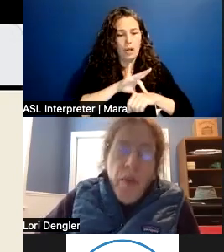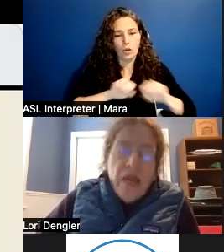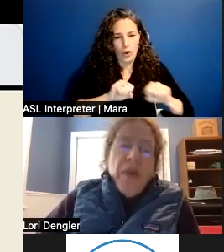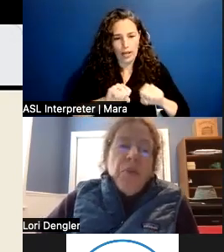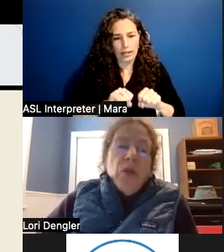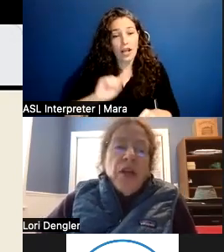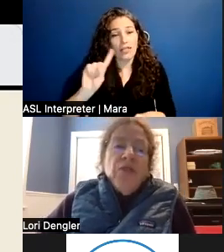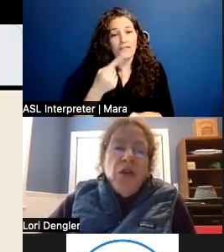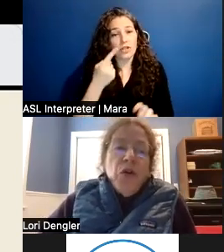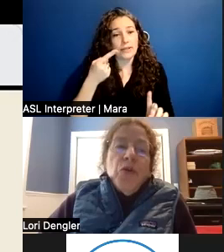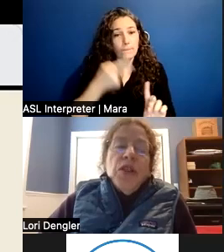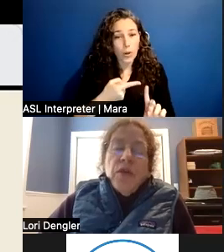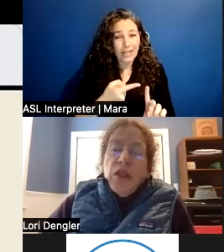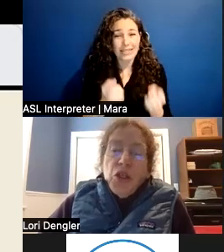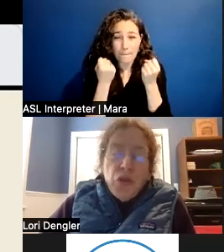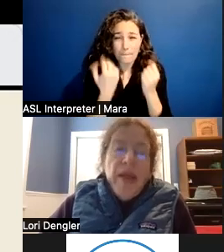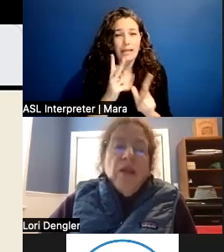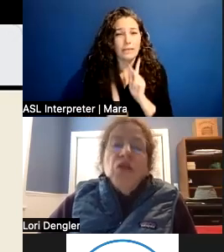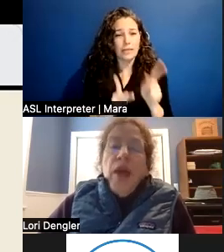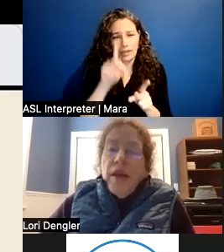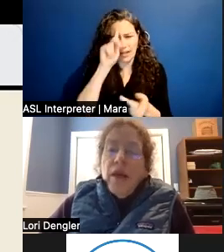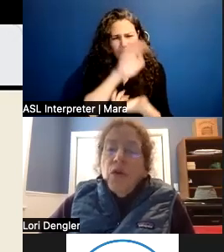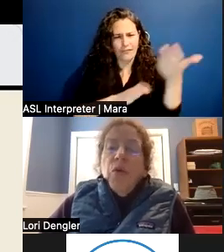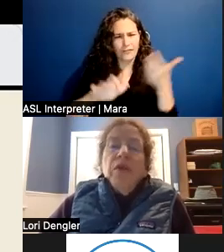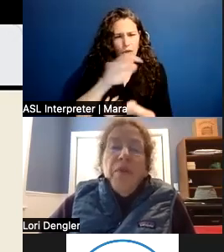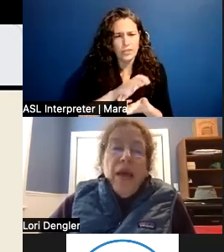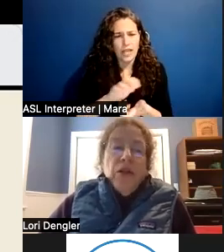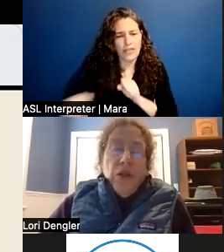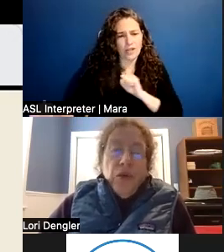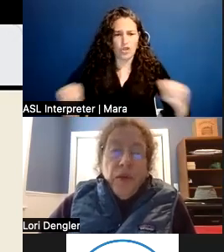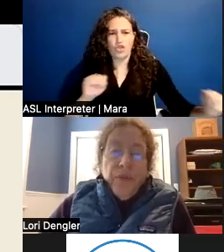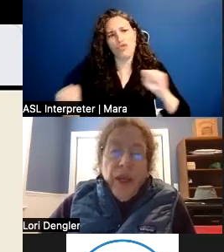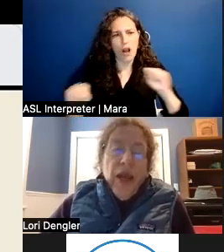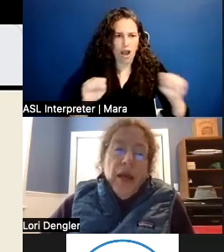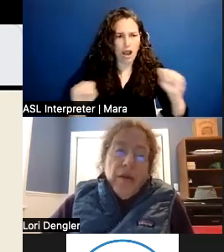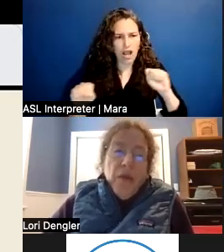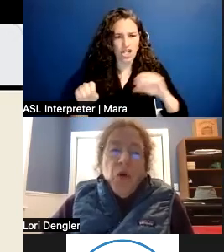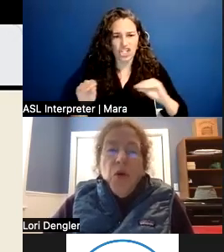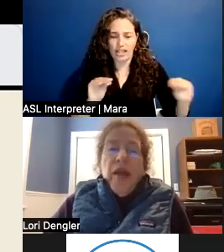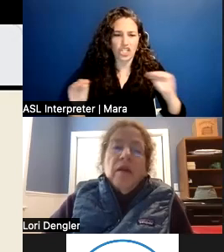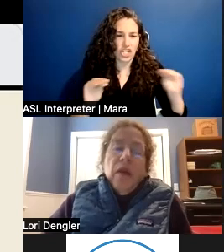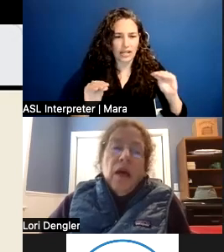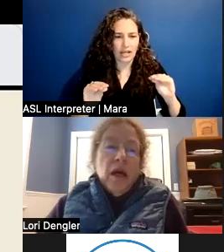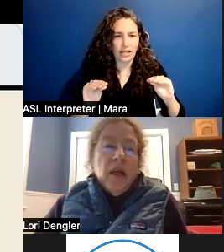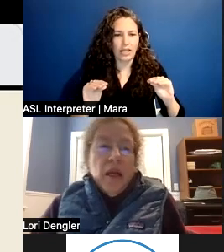so many people confuse the strength of shaking with the magnitude. And I'm